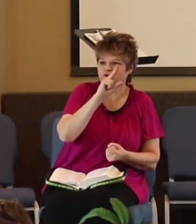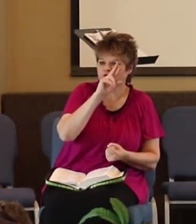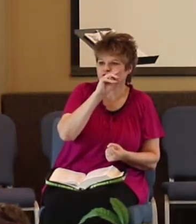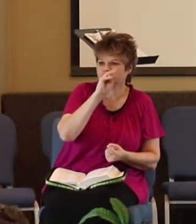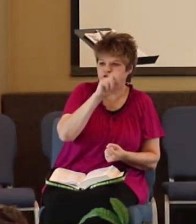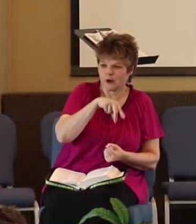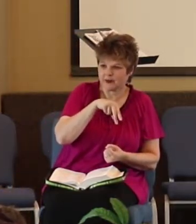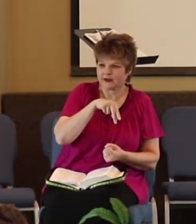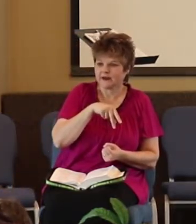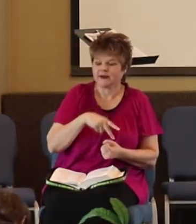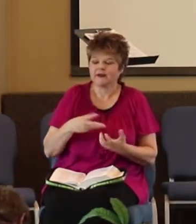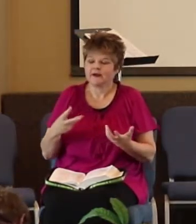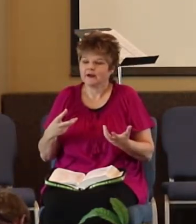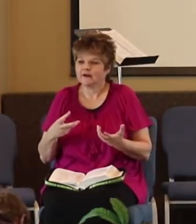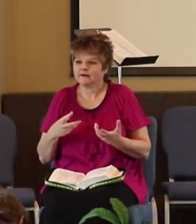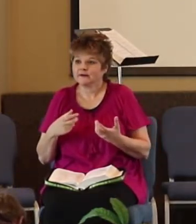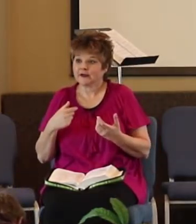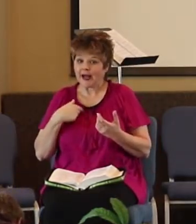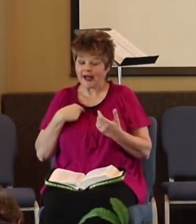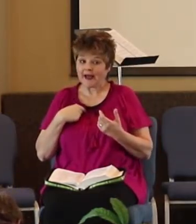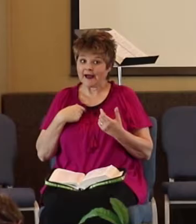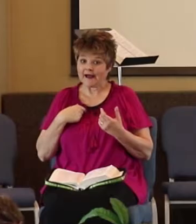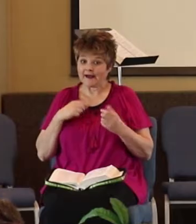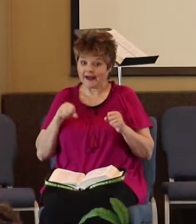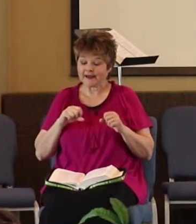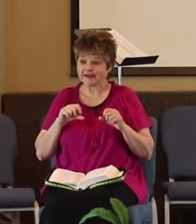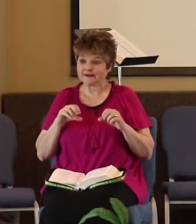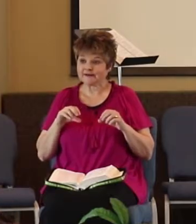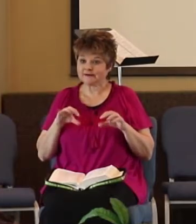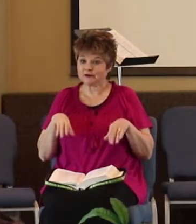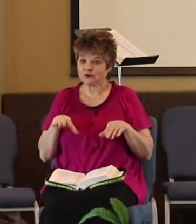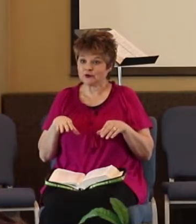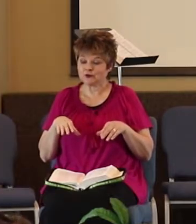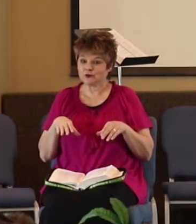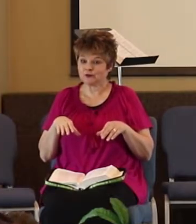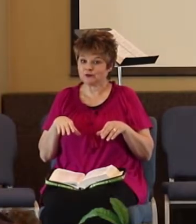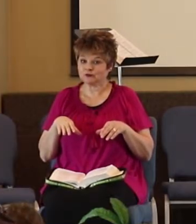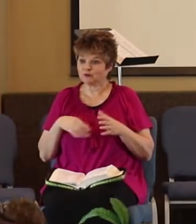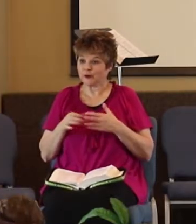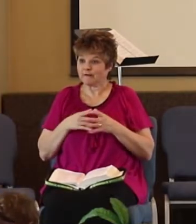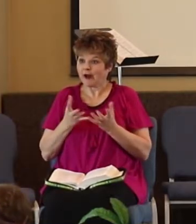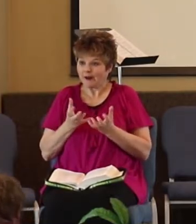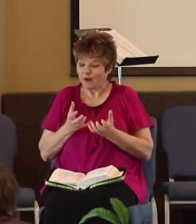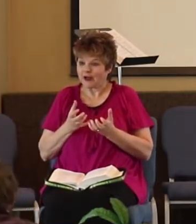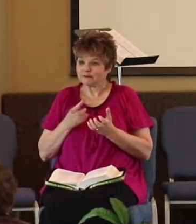I get to do what I want to do. You get to do what you want to do.